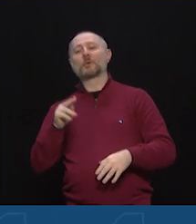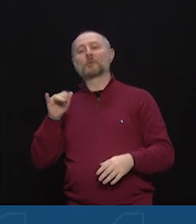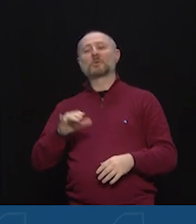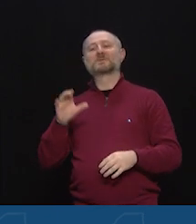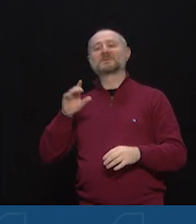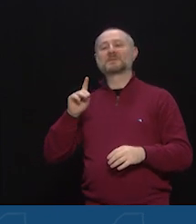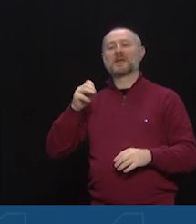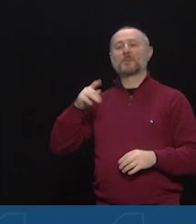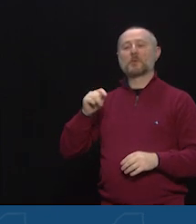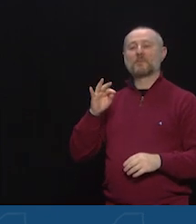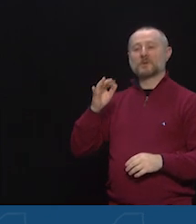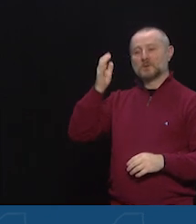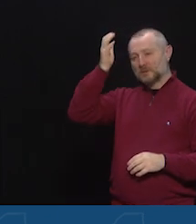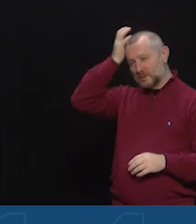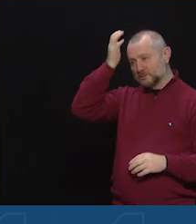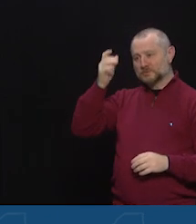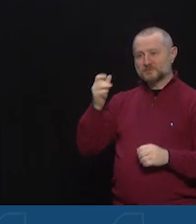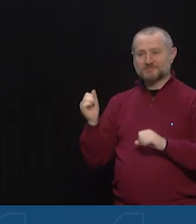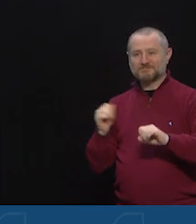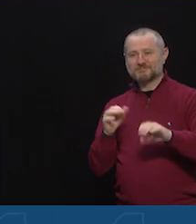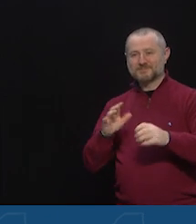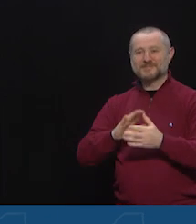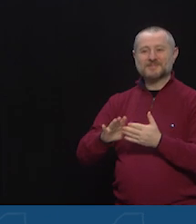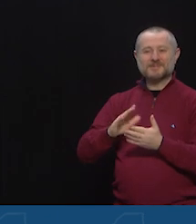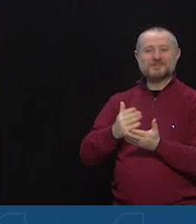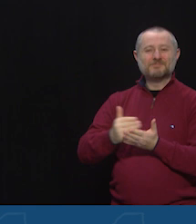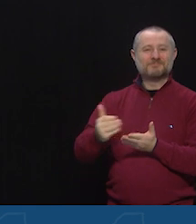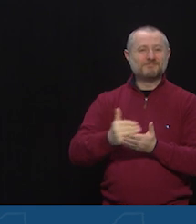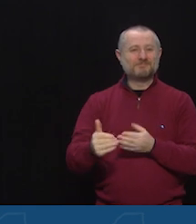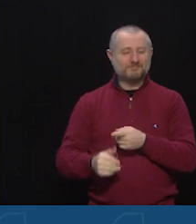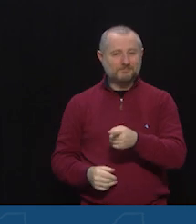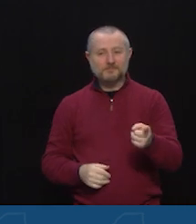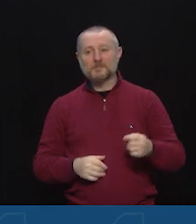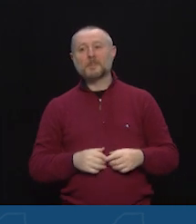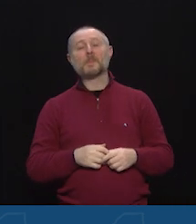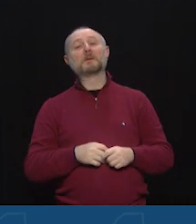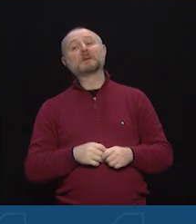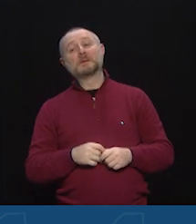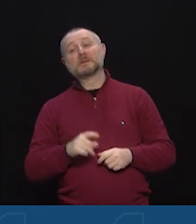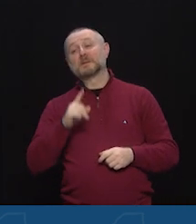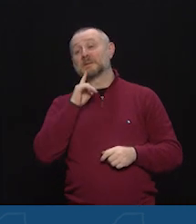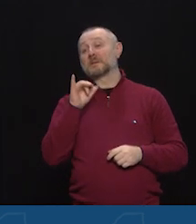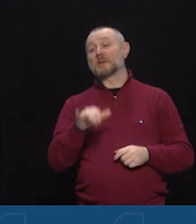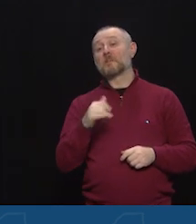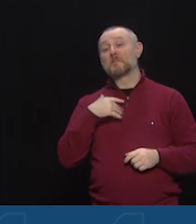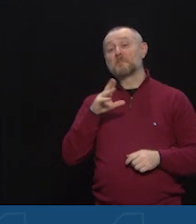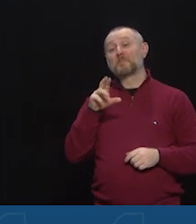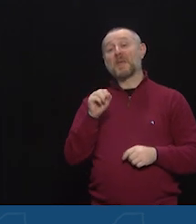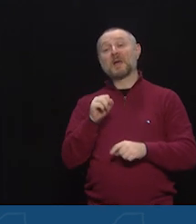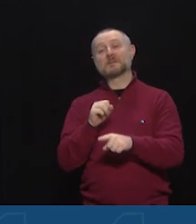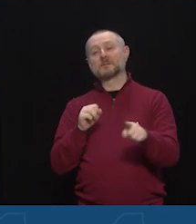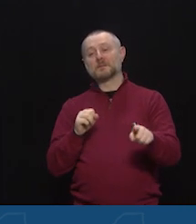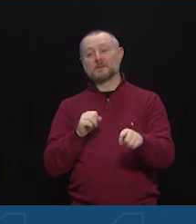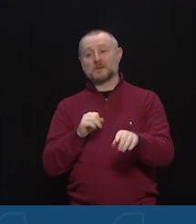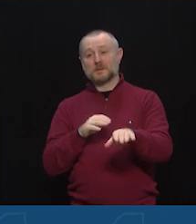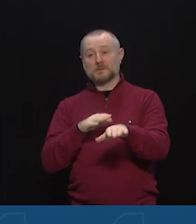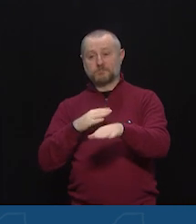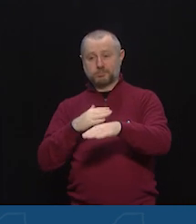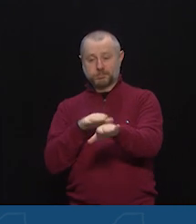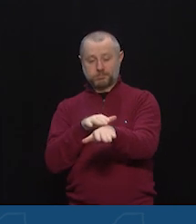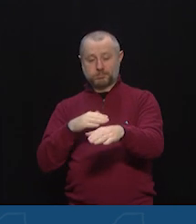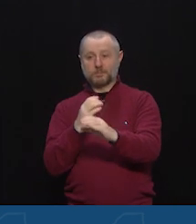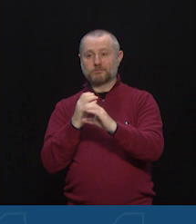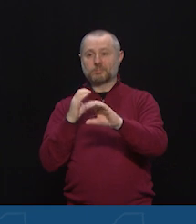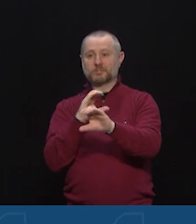But I'll tell you, we've already suspended the use of articulated buses, which obviously have maneuvering issues in this kind